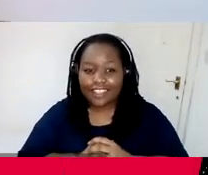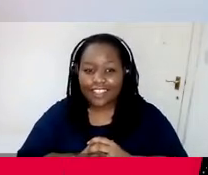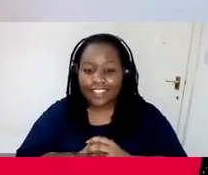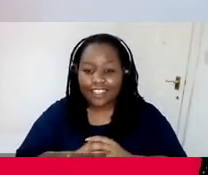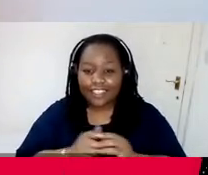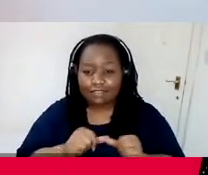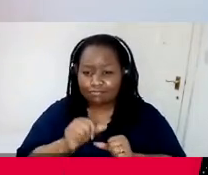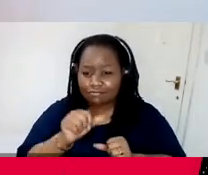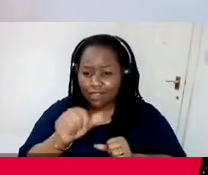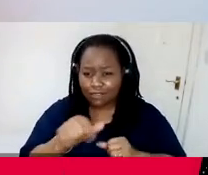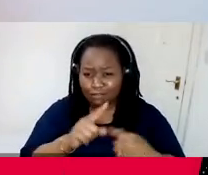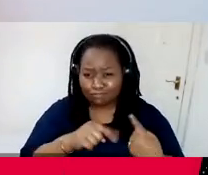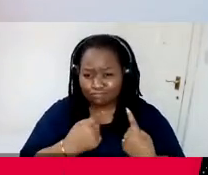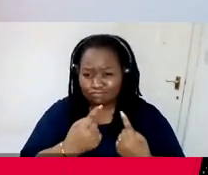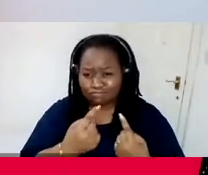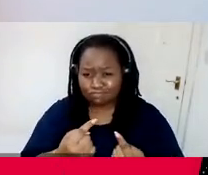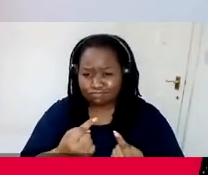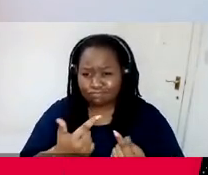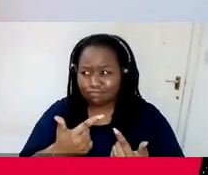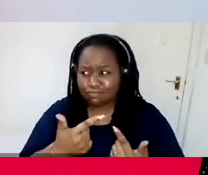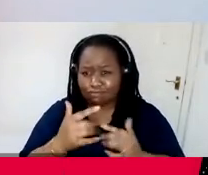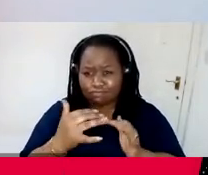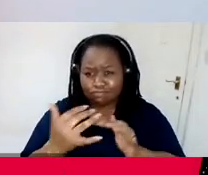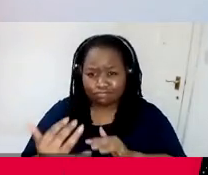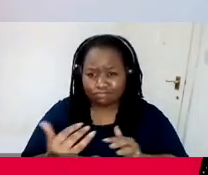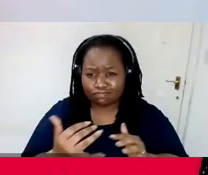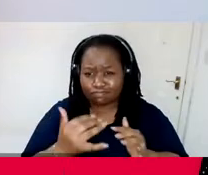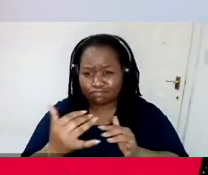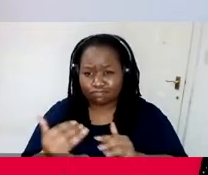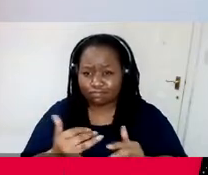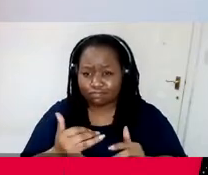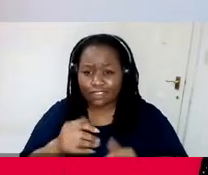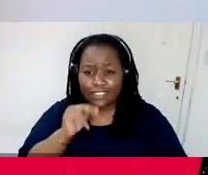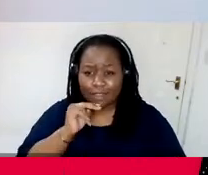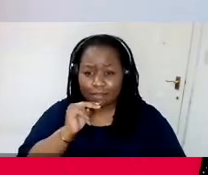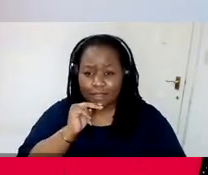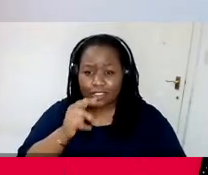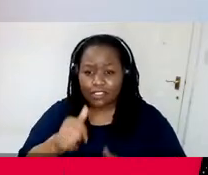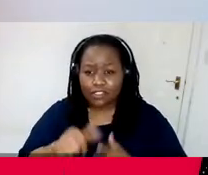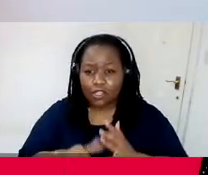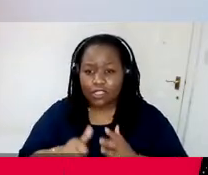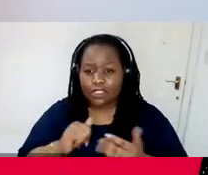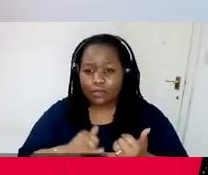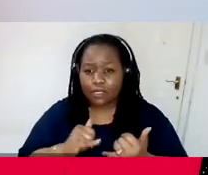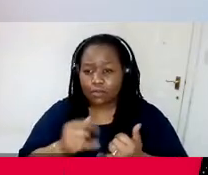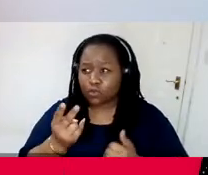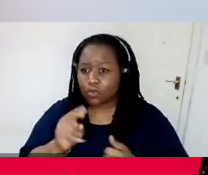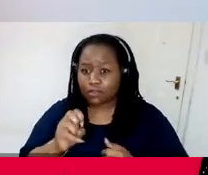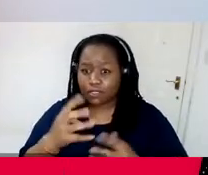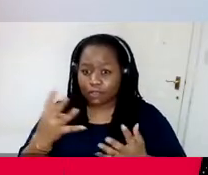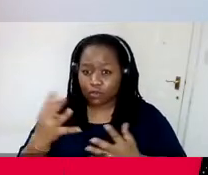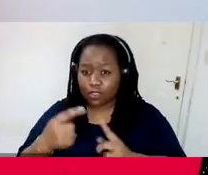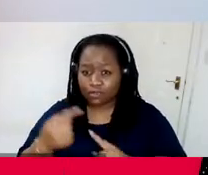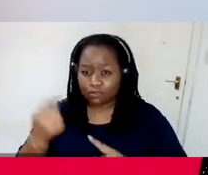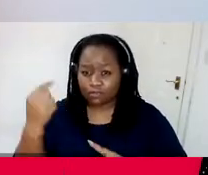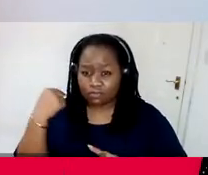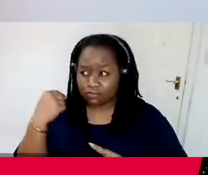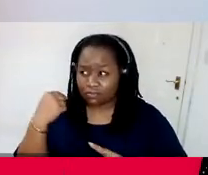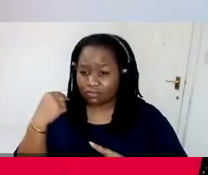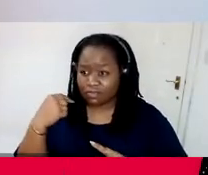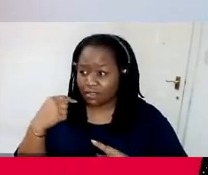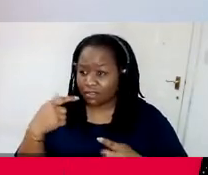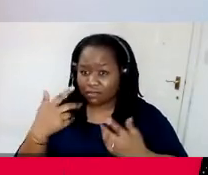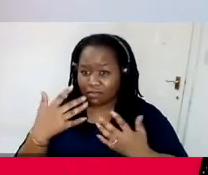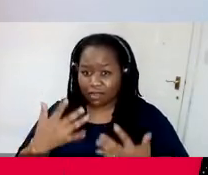After years of armed conflict in Yemen, which started in September 2014, the result today